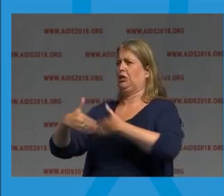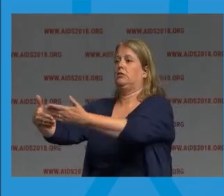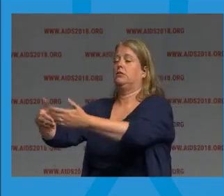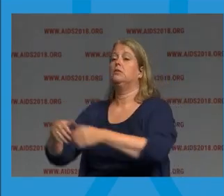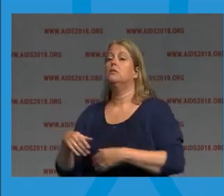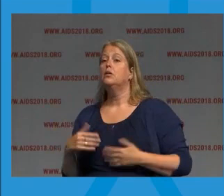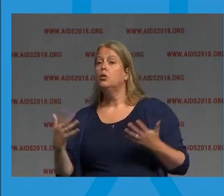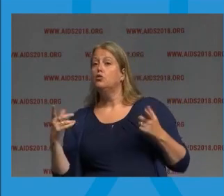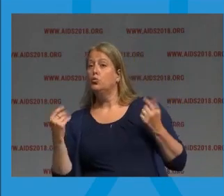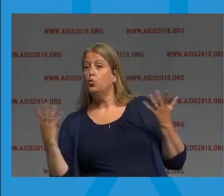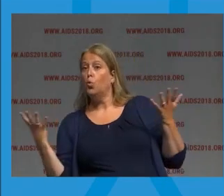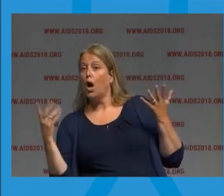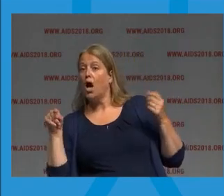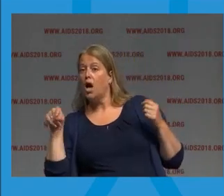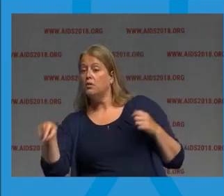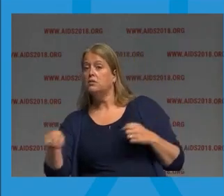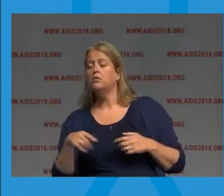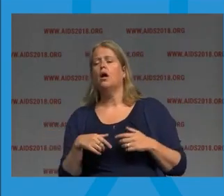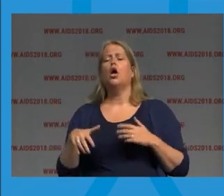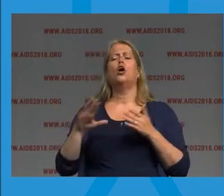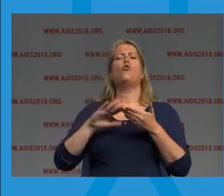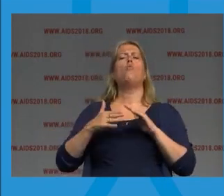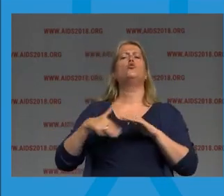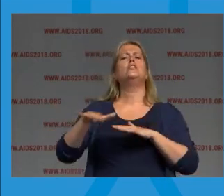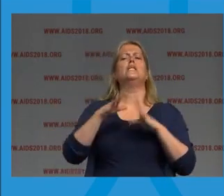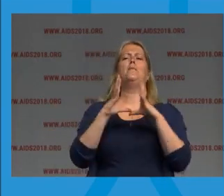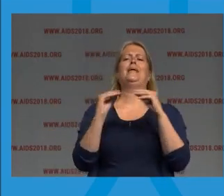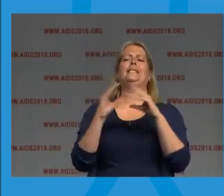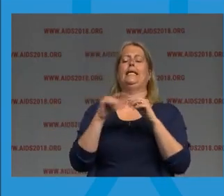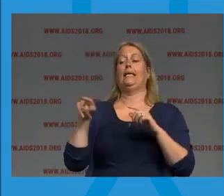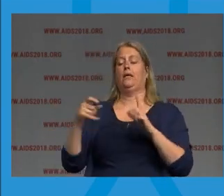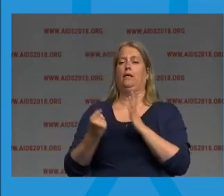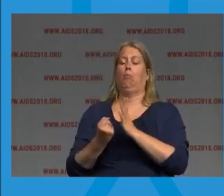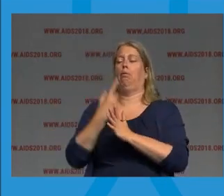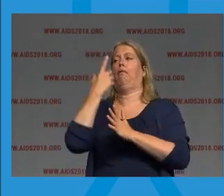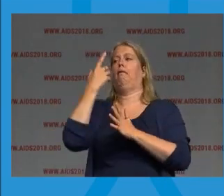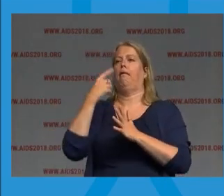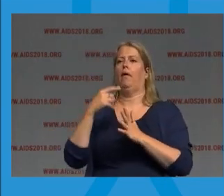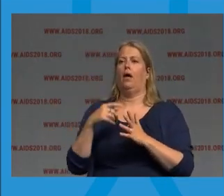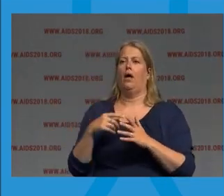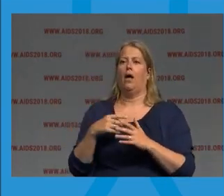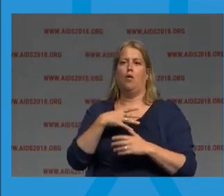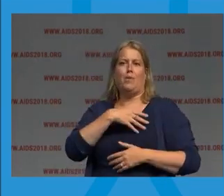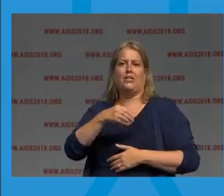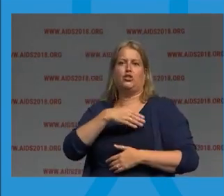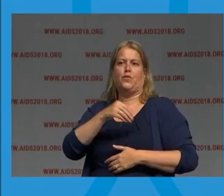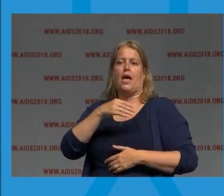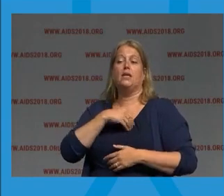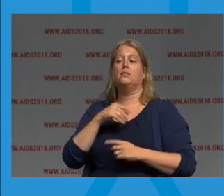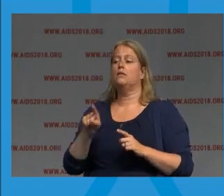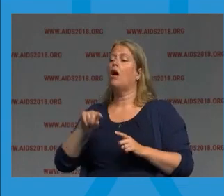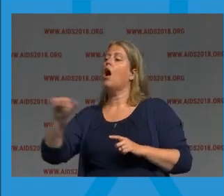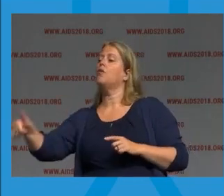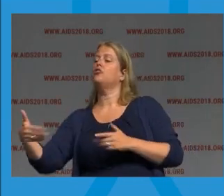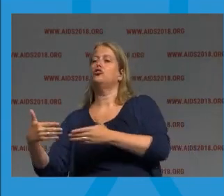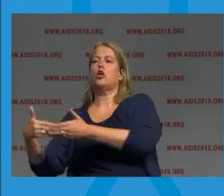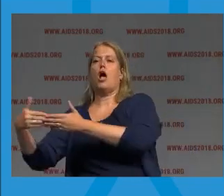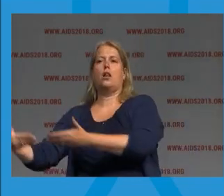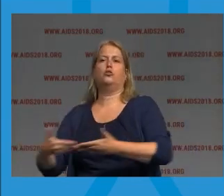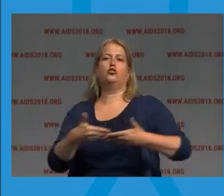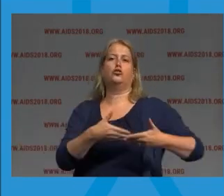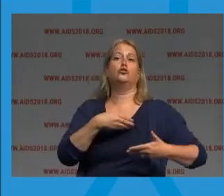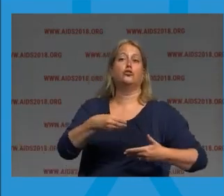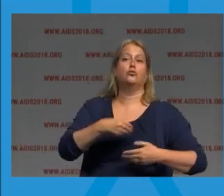her crime? During a community meeting, she accidentally breastfed another person's child.